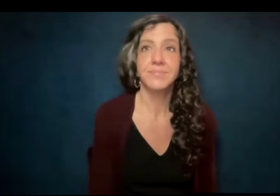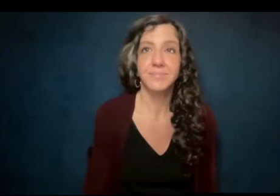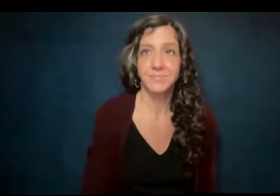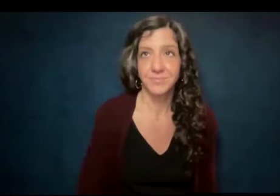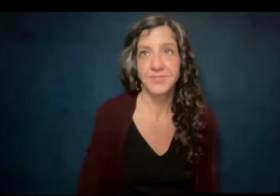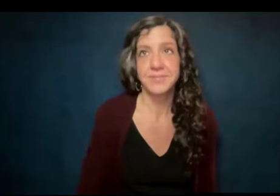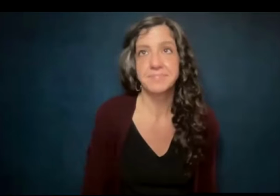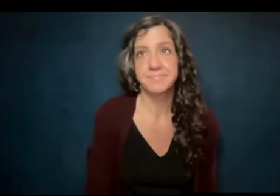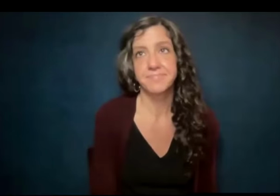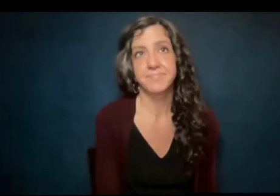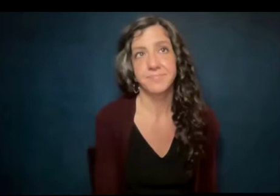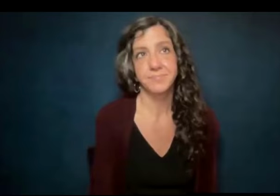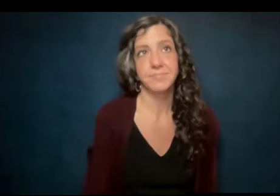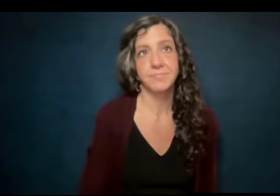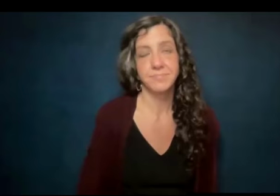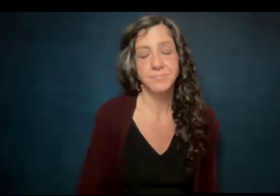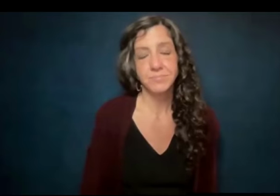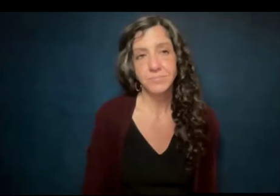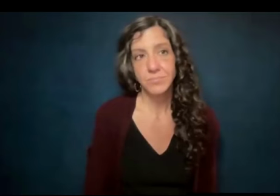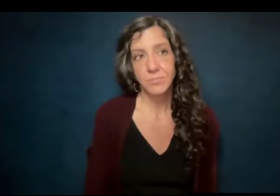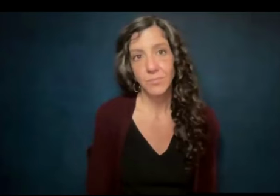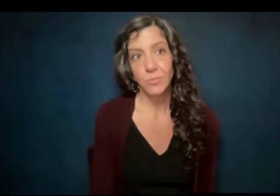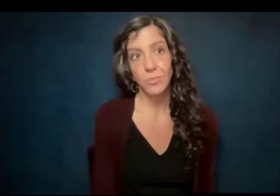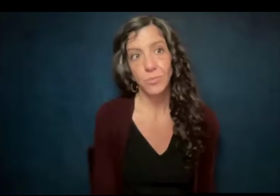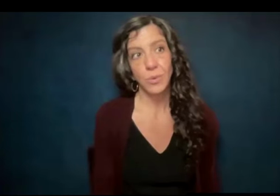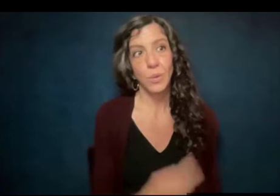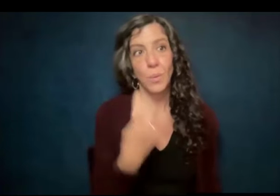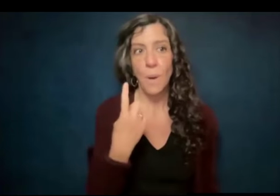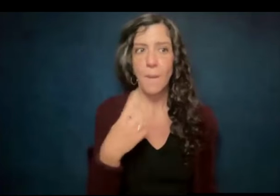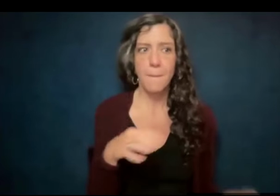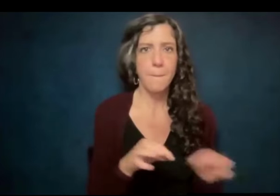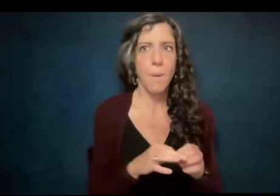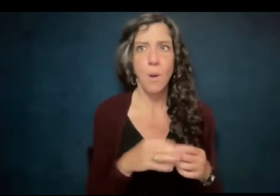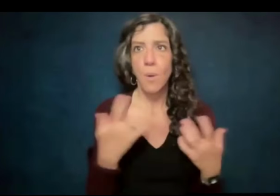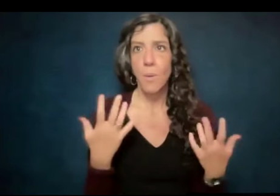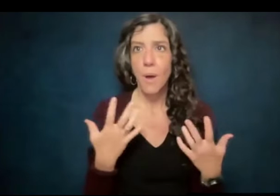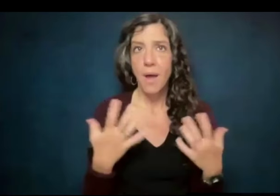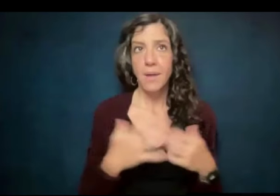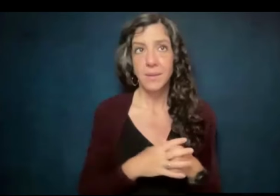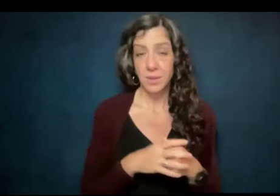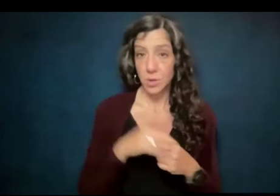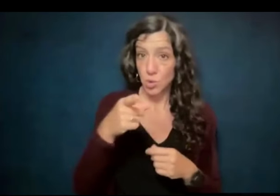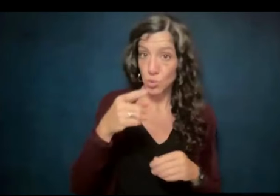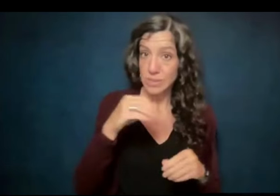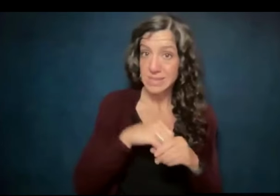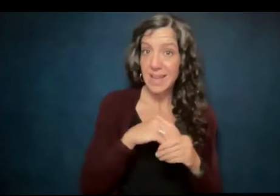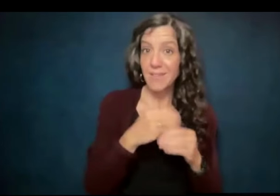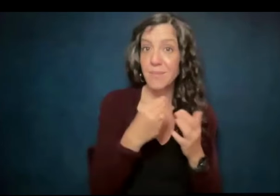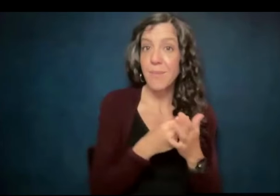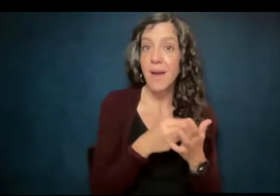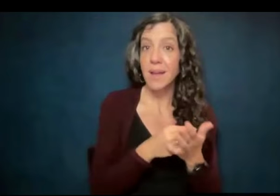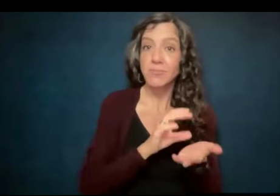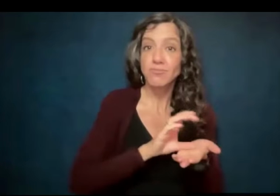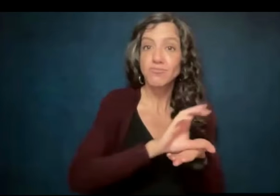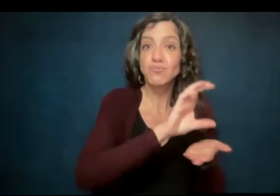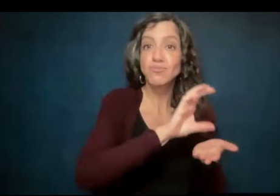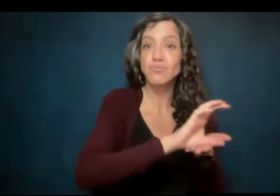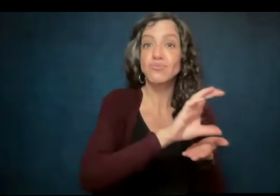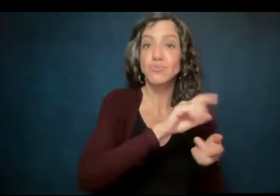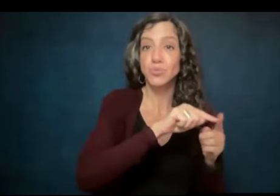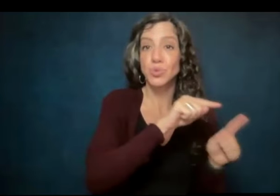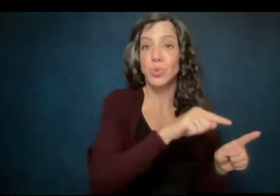Okay. So one thing that's really important is that when you are saving money and putting it into a